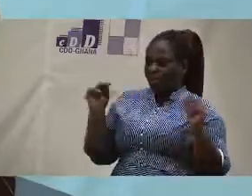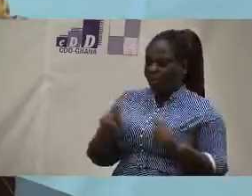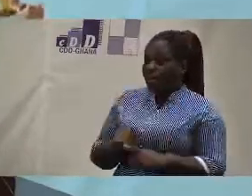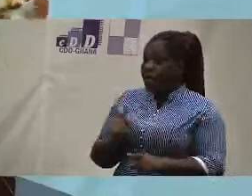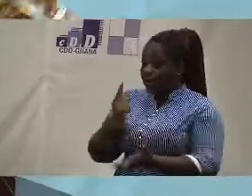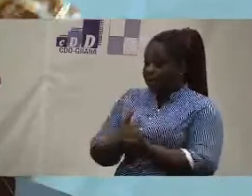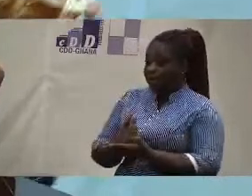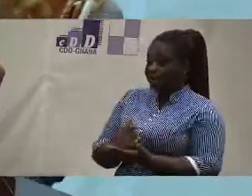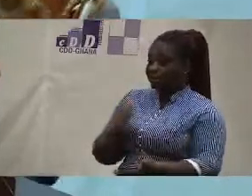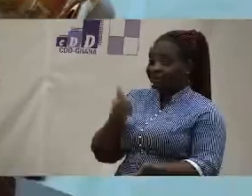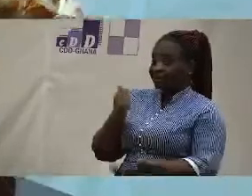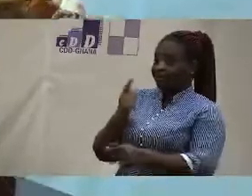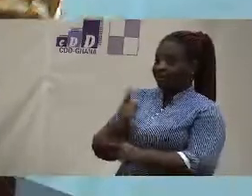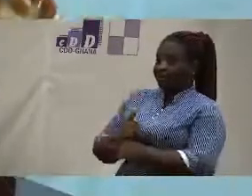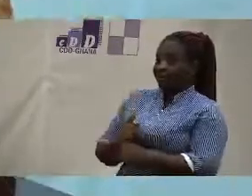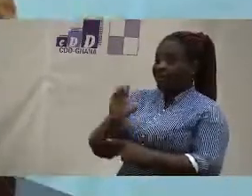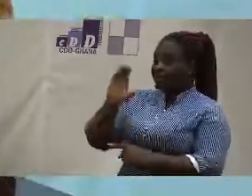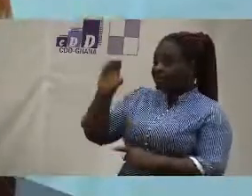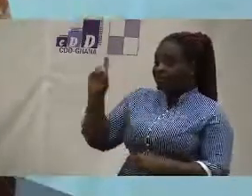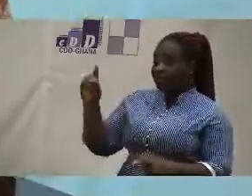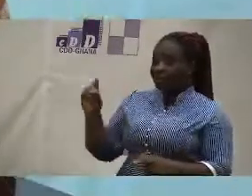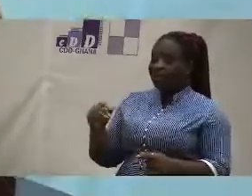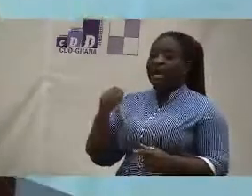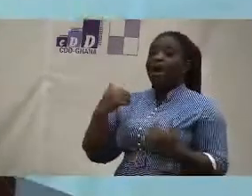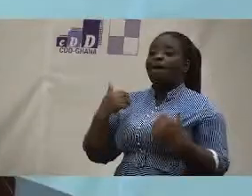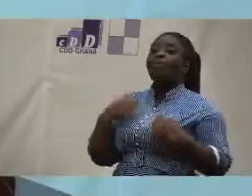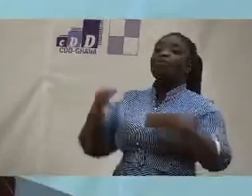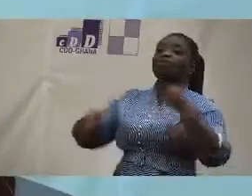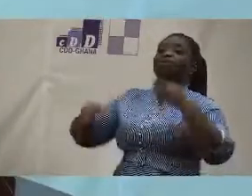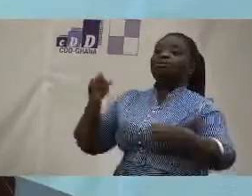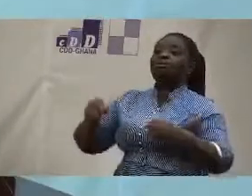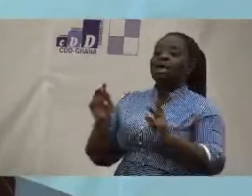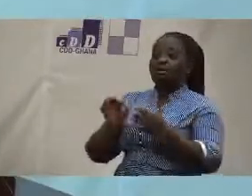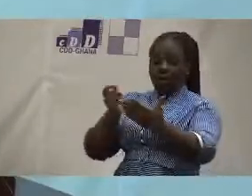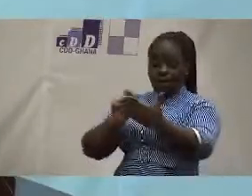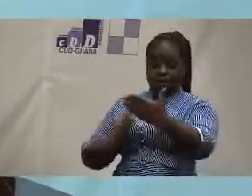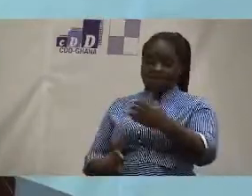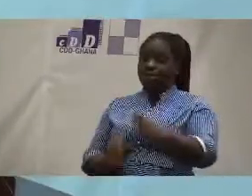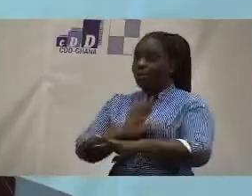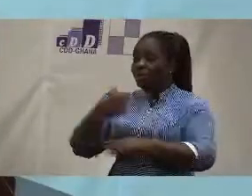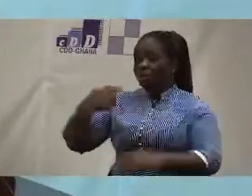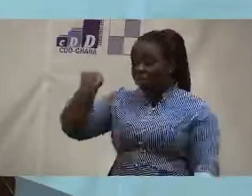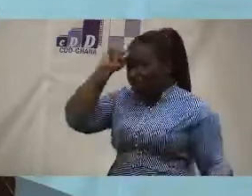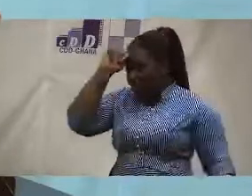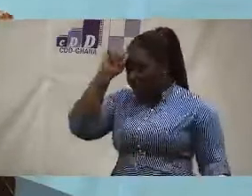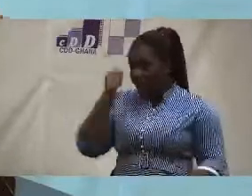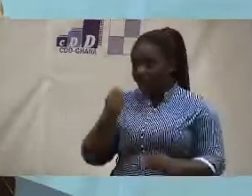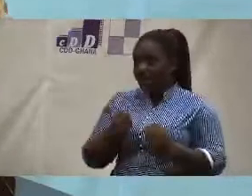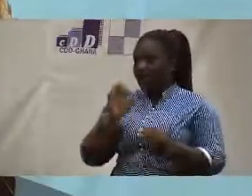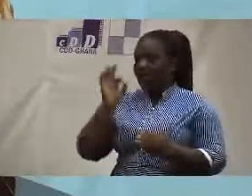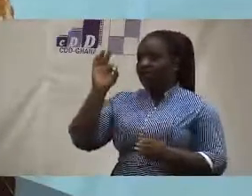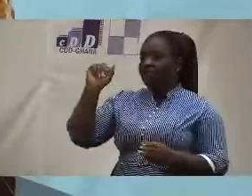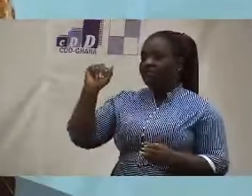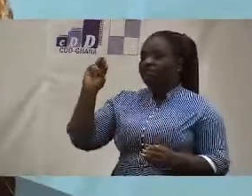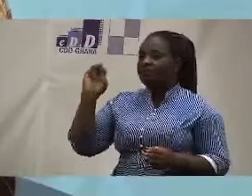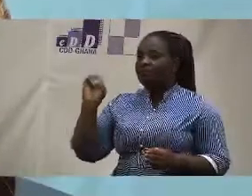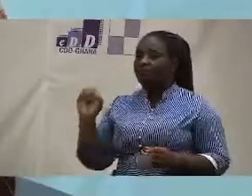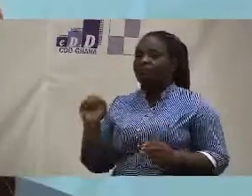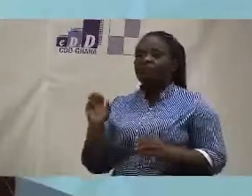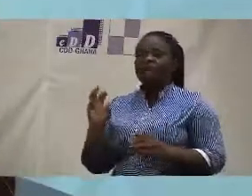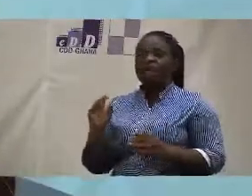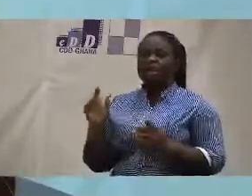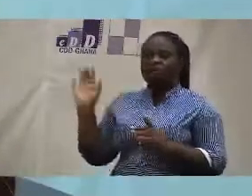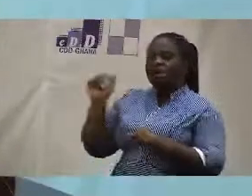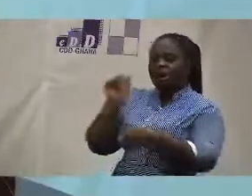part of the paper, because I'm sure CDD Ghana will judge me if I write without a theoretical framework. But really, from my wealth